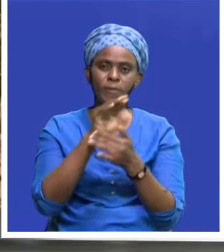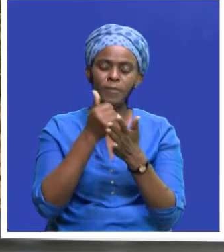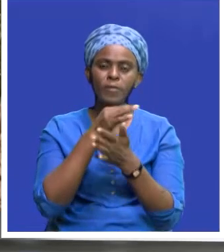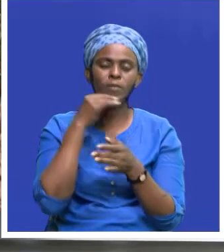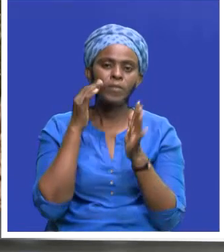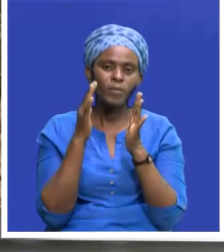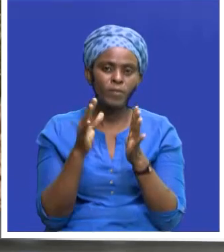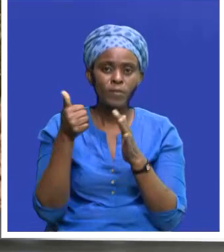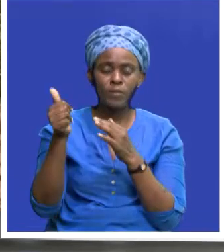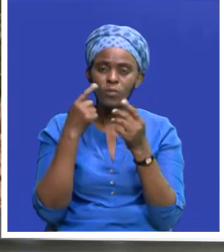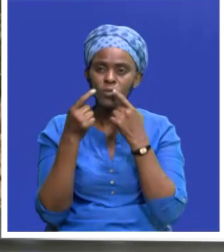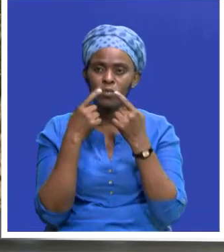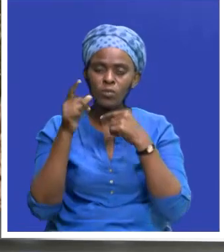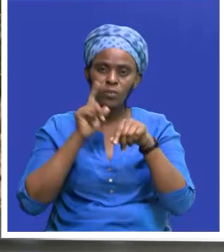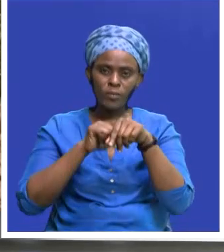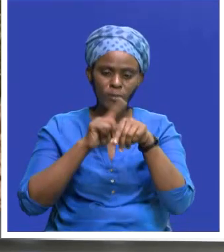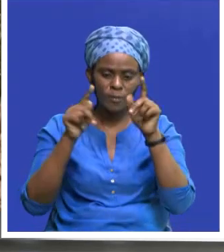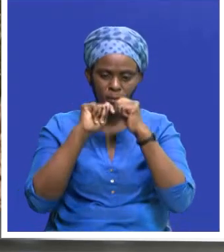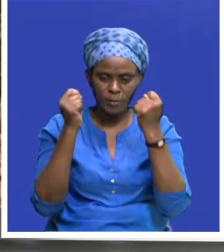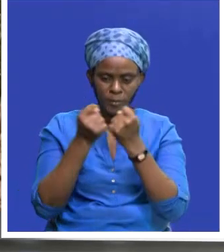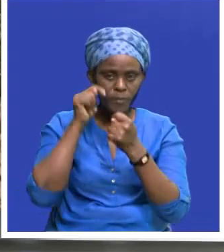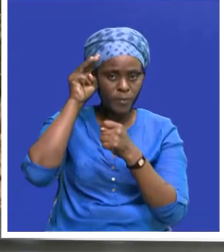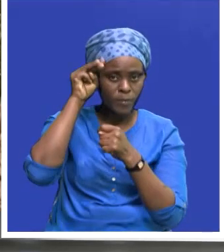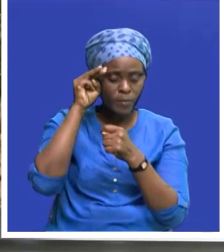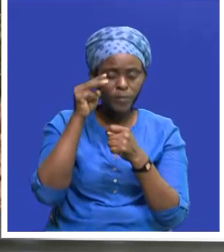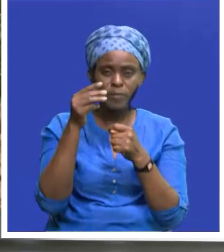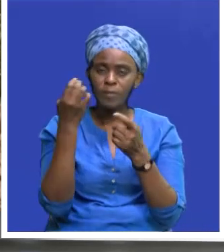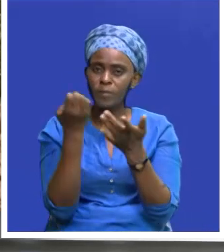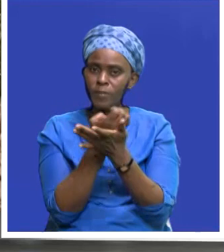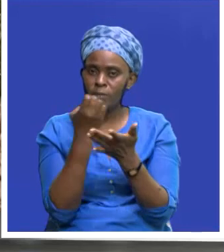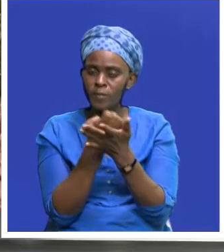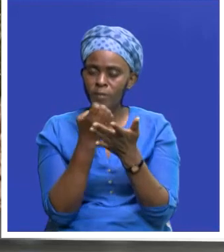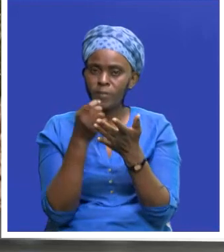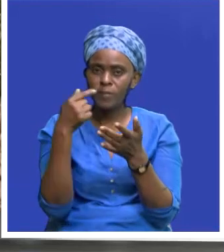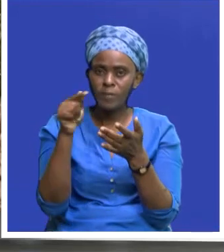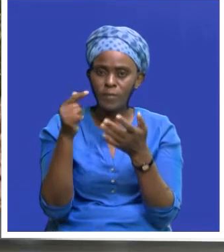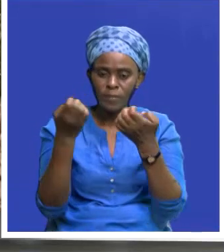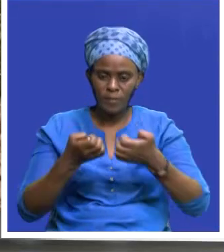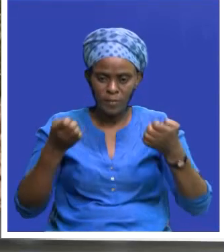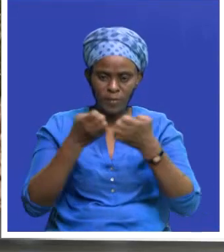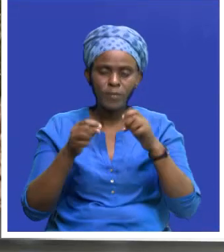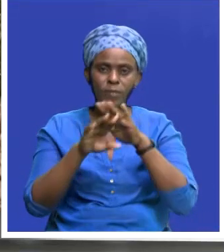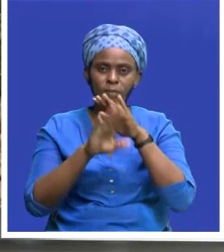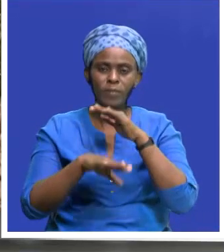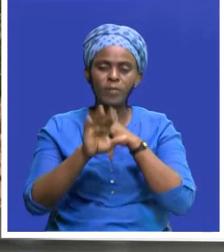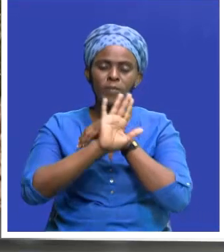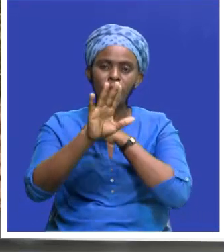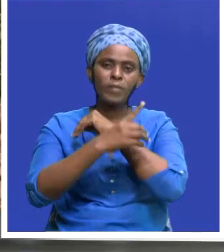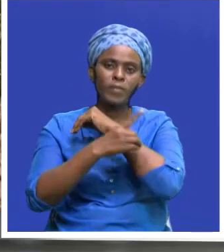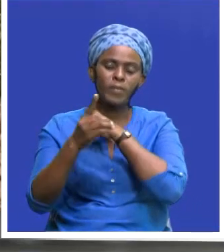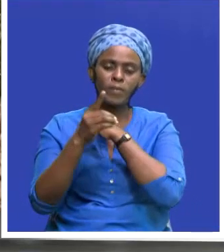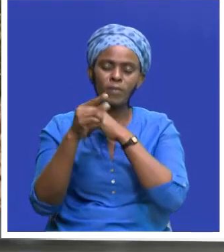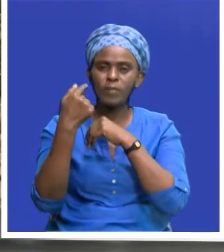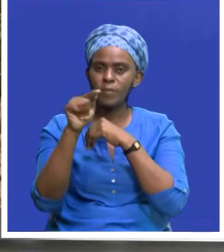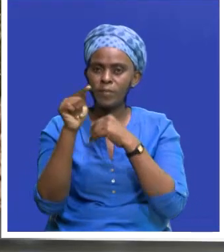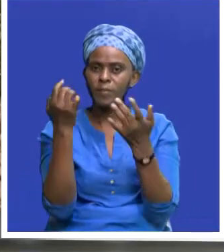affected farmers. He was speaking when a team from the Ministry of Green Economy and Environment under the Department of